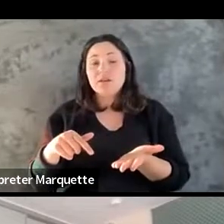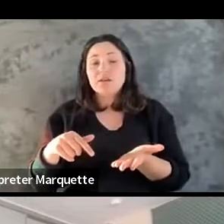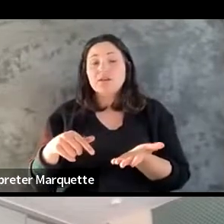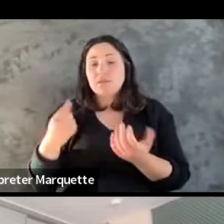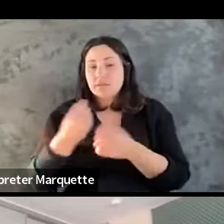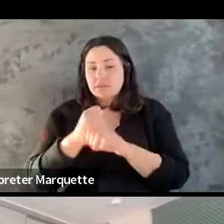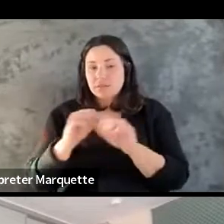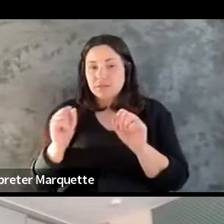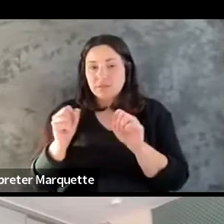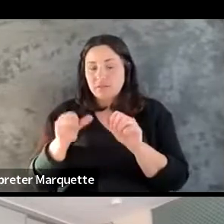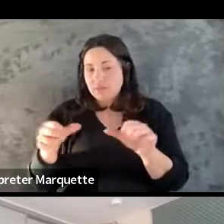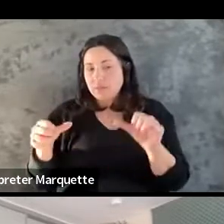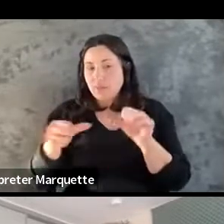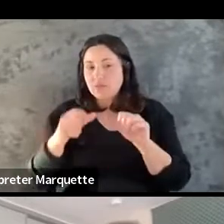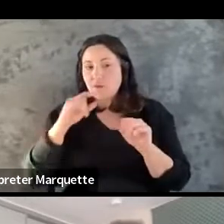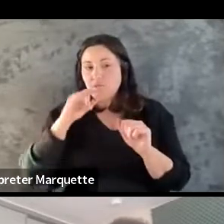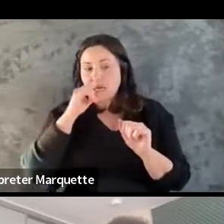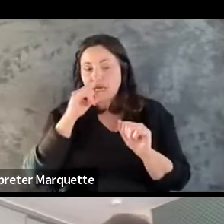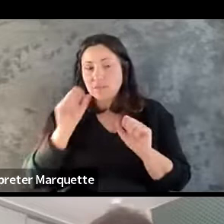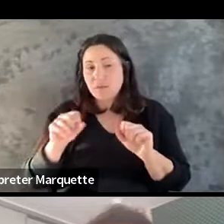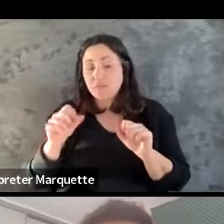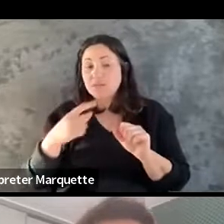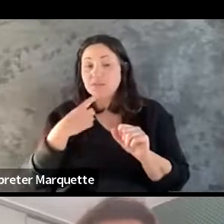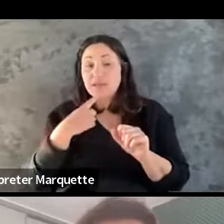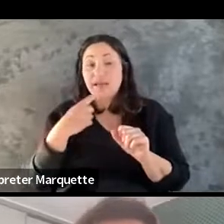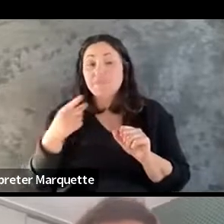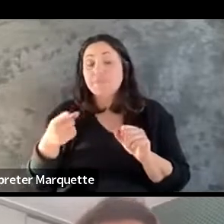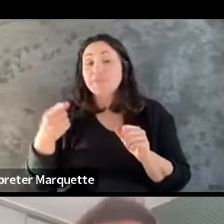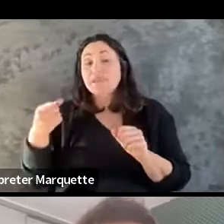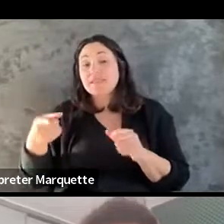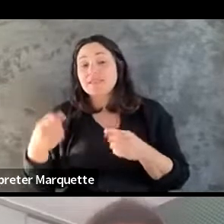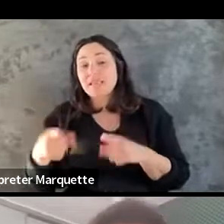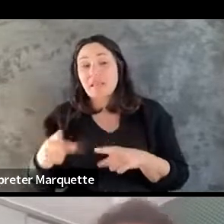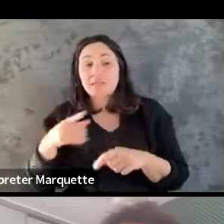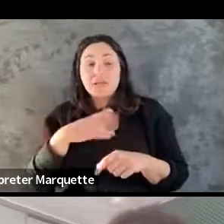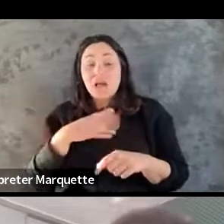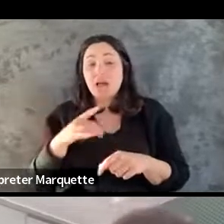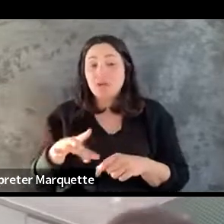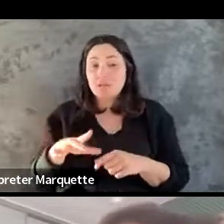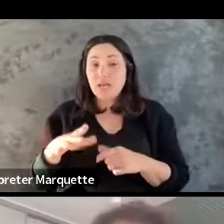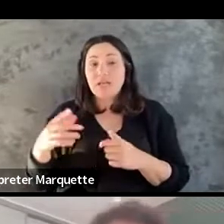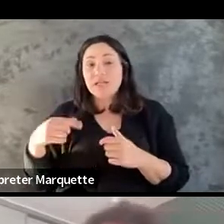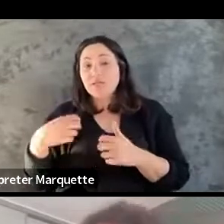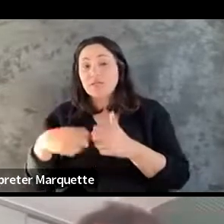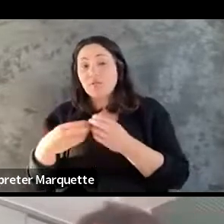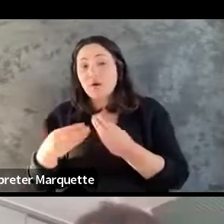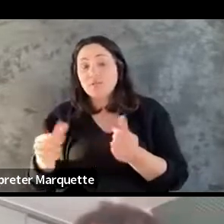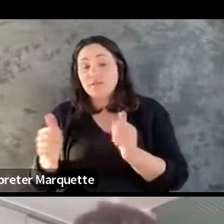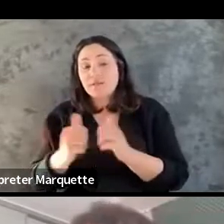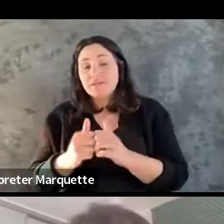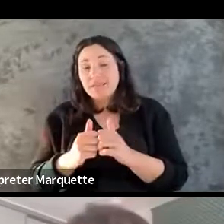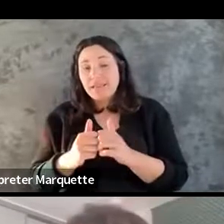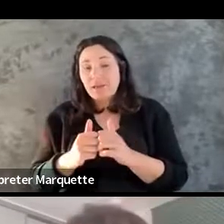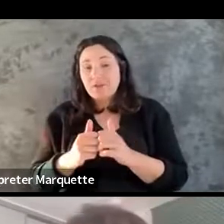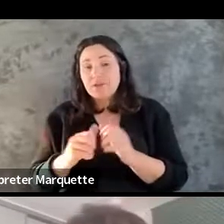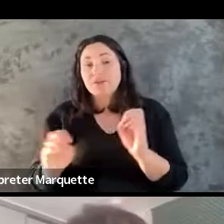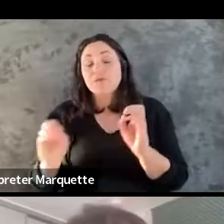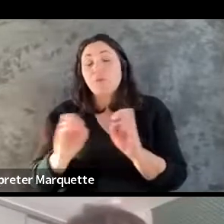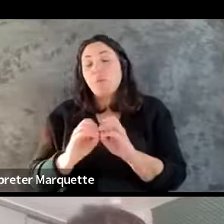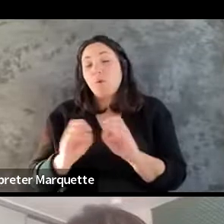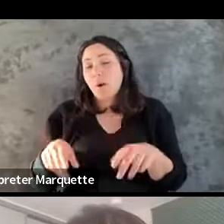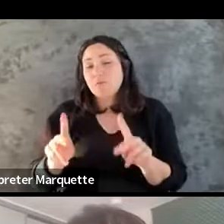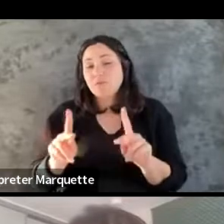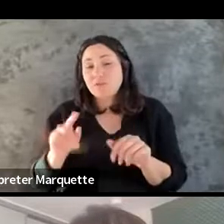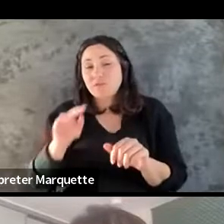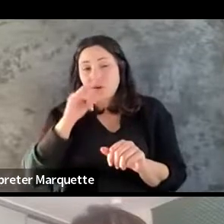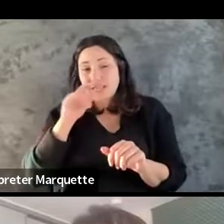safe space for kids to be able to say, hey, this happened, I don't like it, let's problem solve together. So the more opportunity for